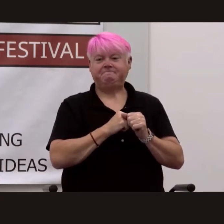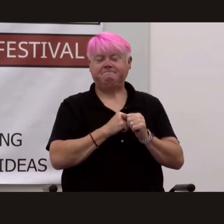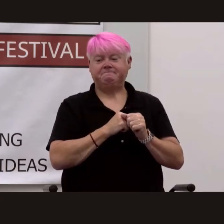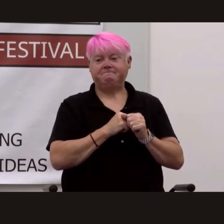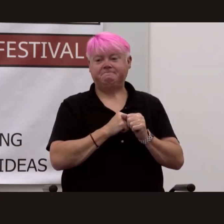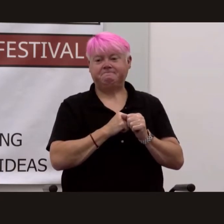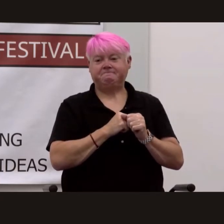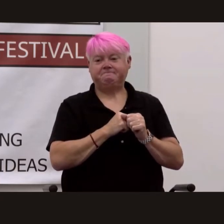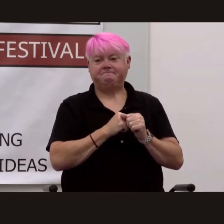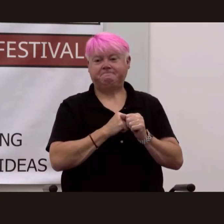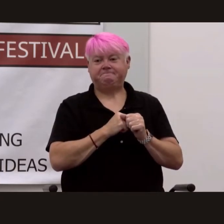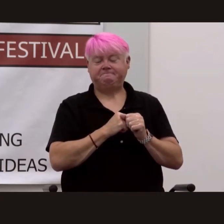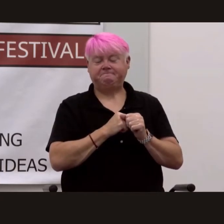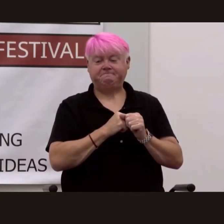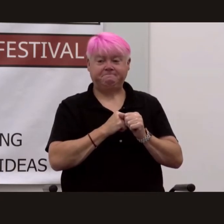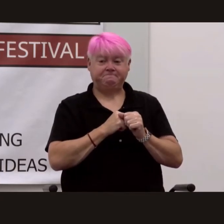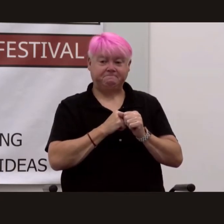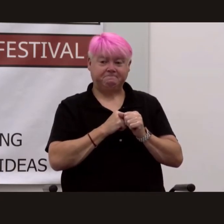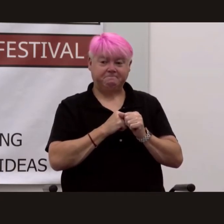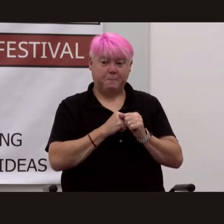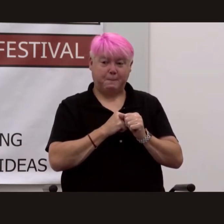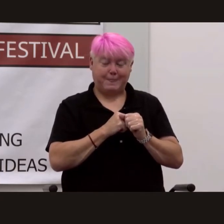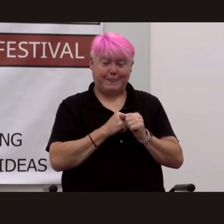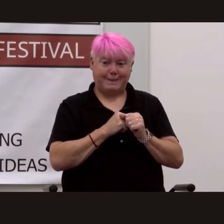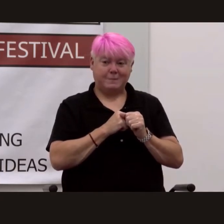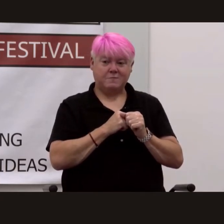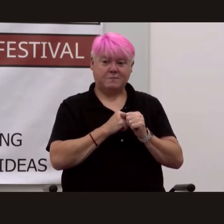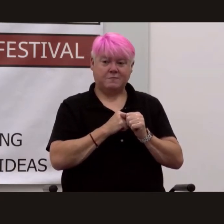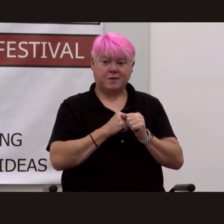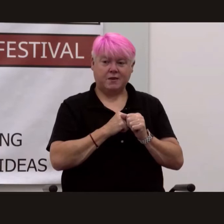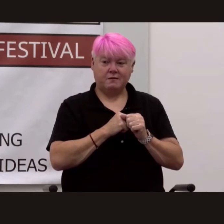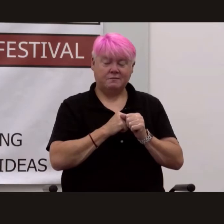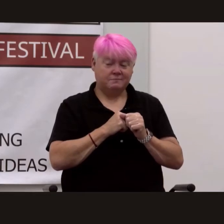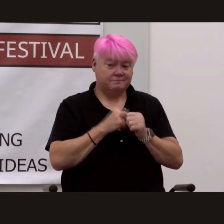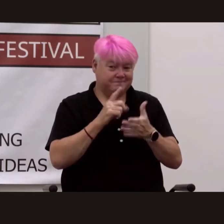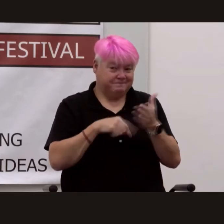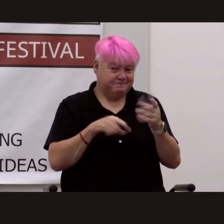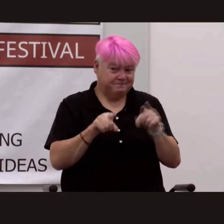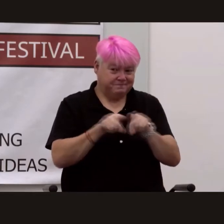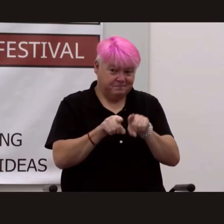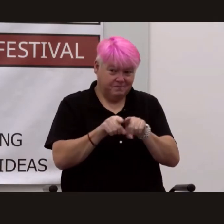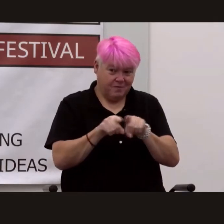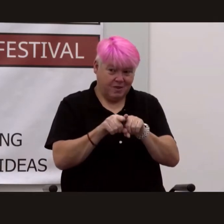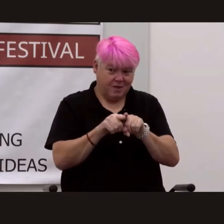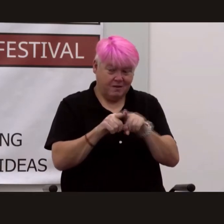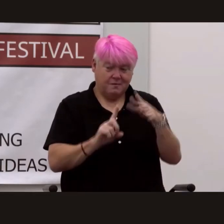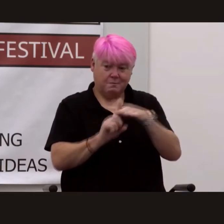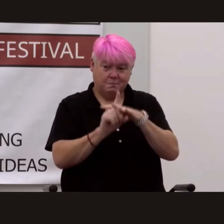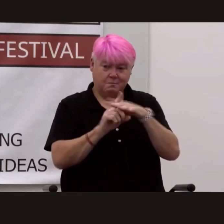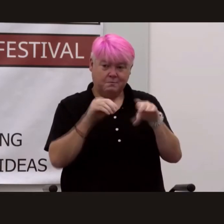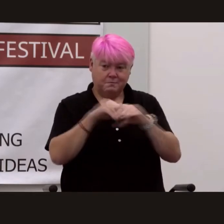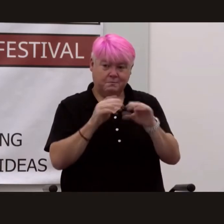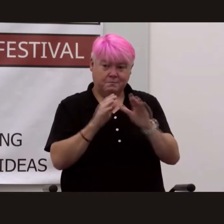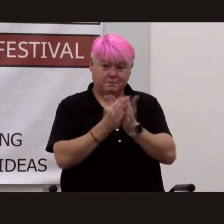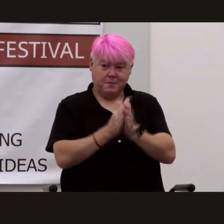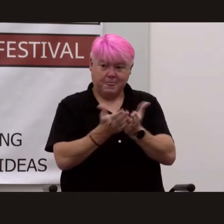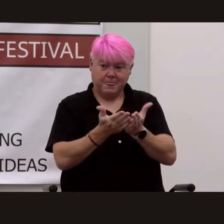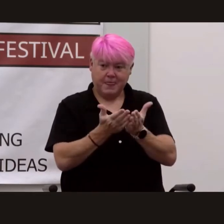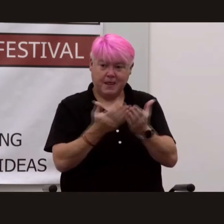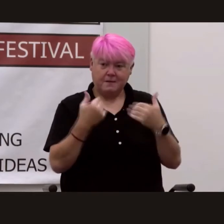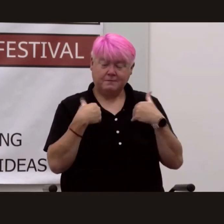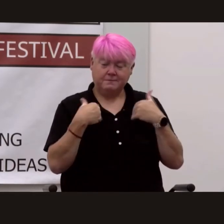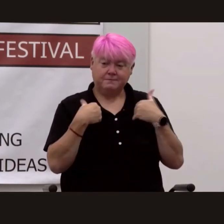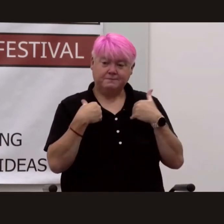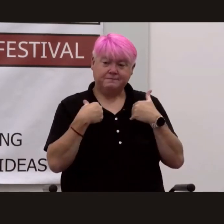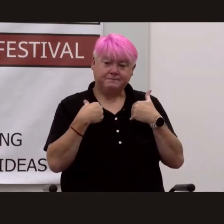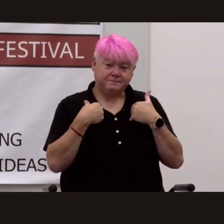So I don't know what else to talk about here. Do we have any,